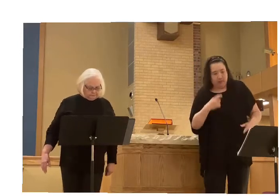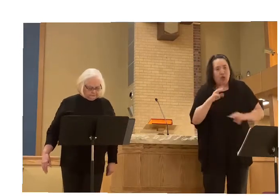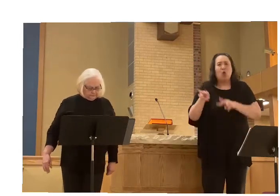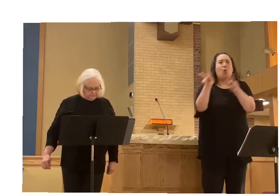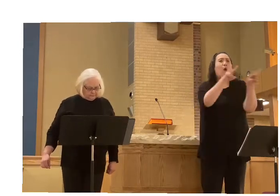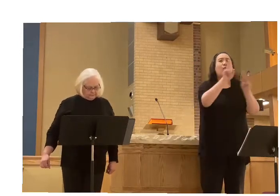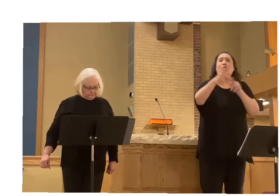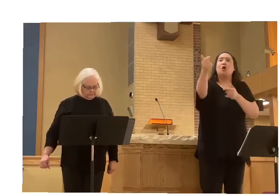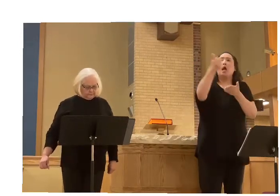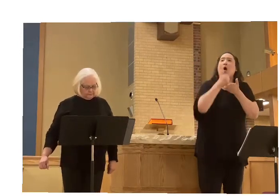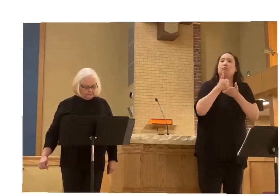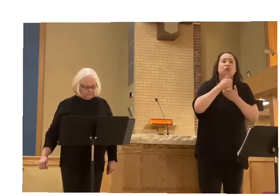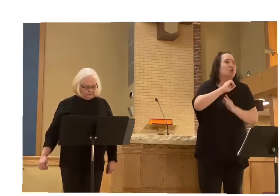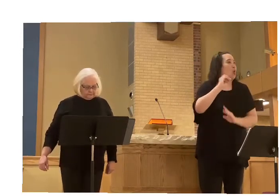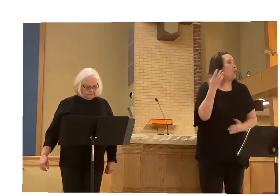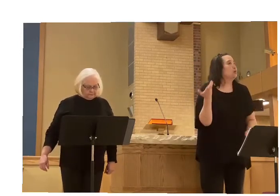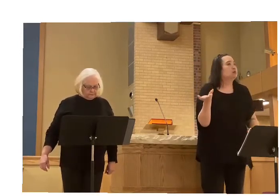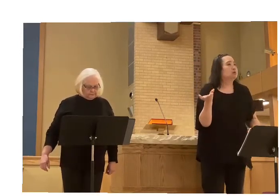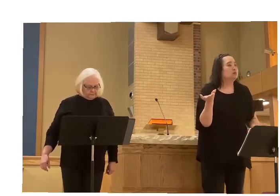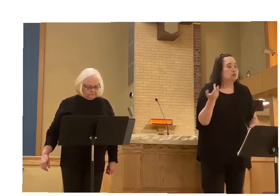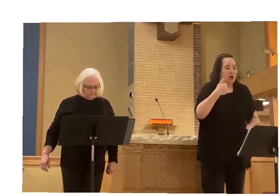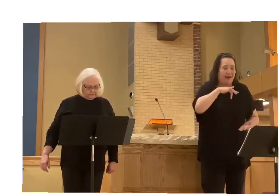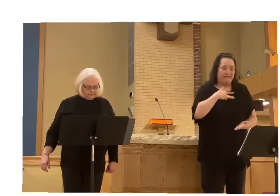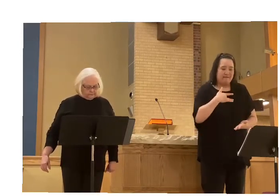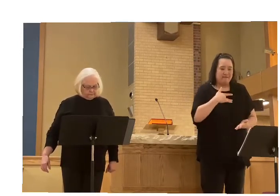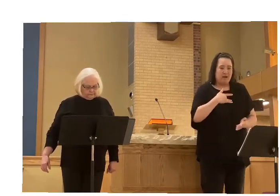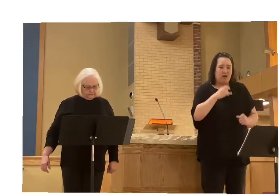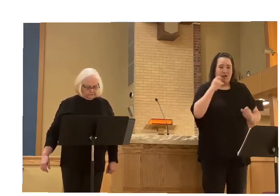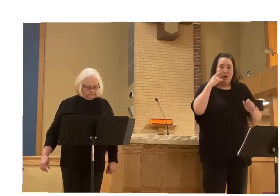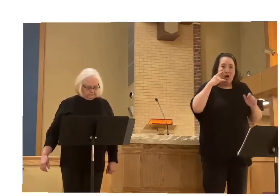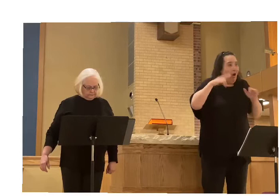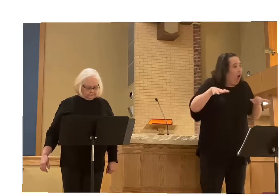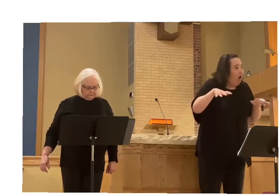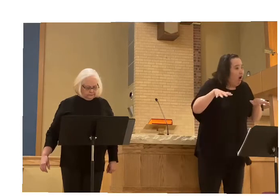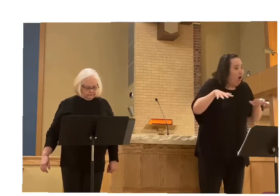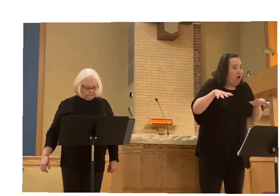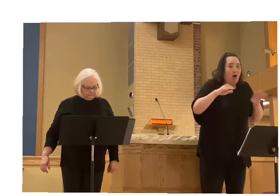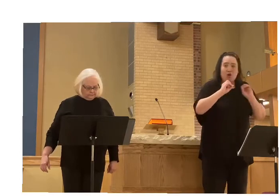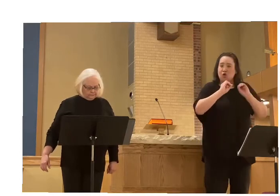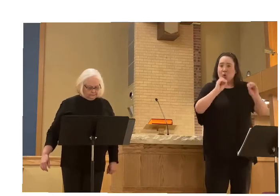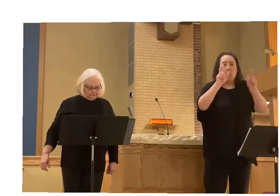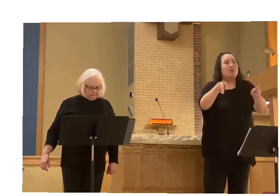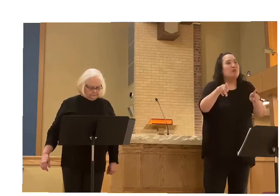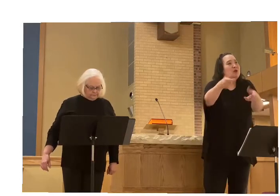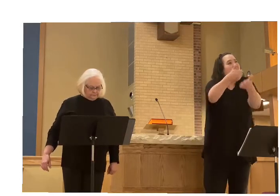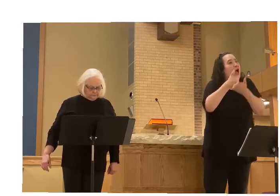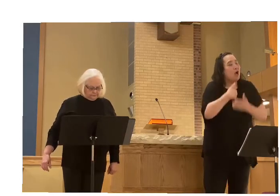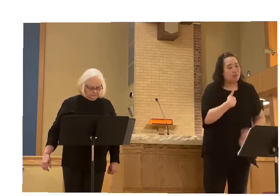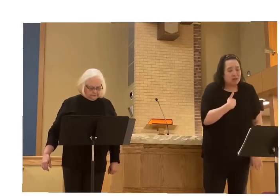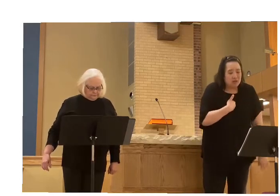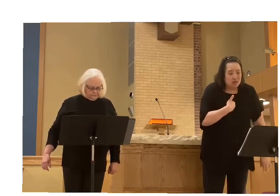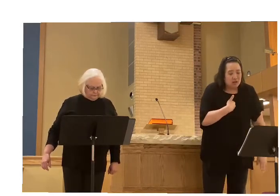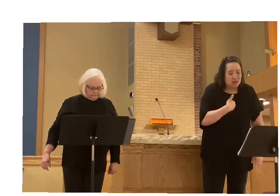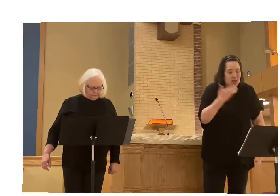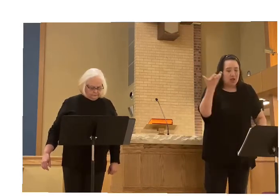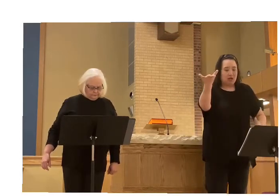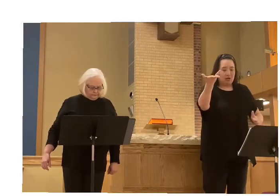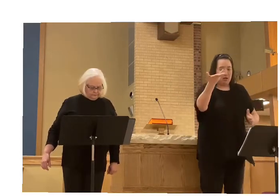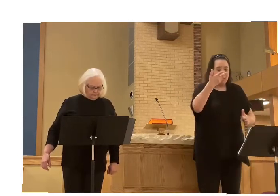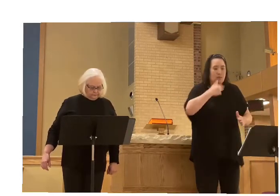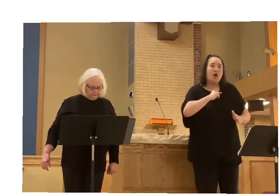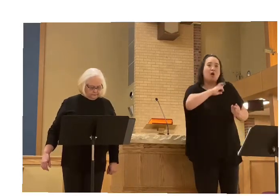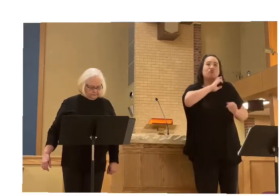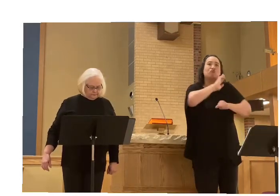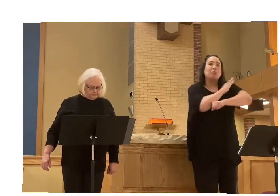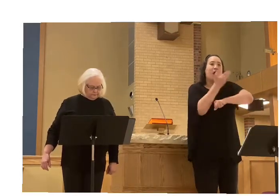there was no one to help. I was appalled that there was no one to lend support. So my own arm brought about